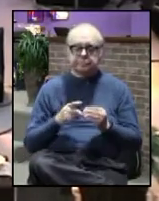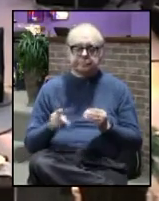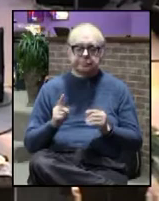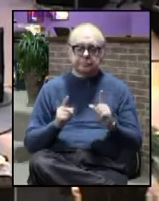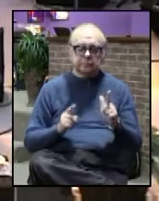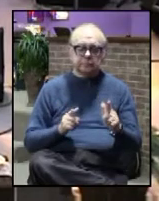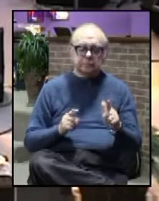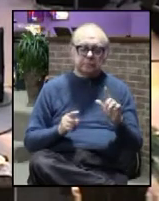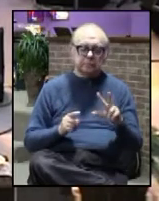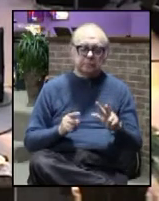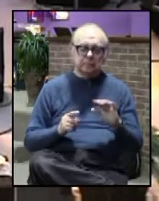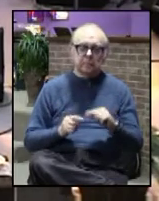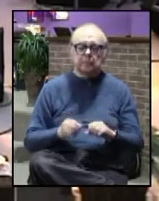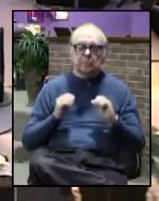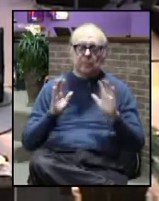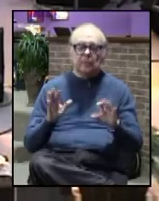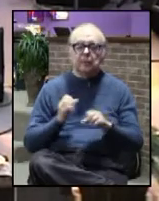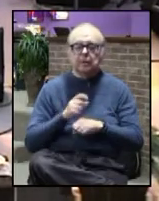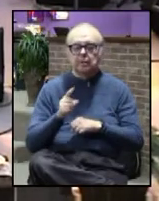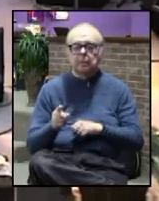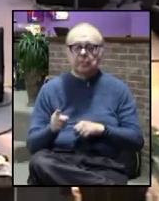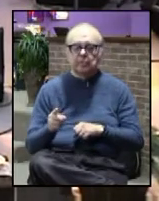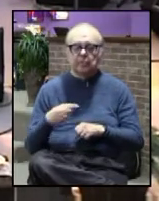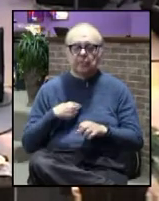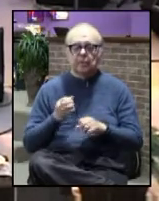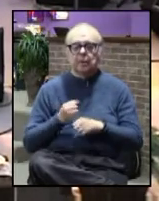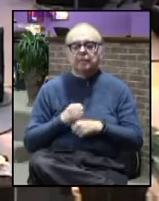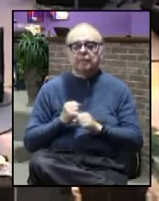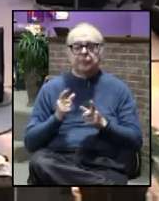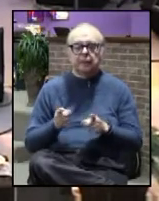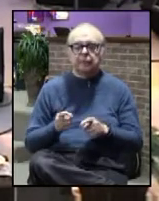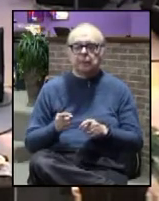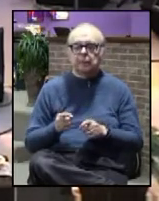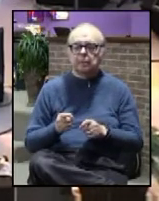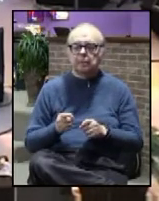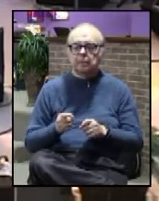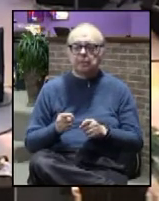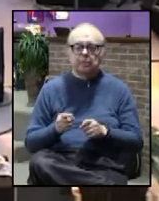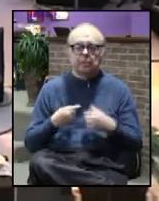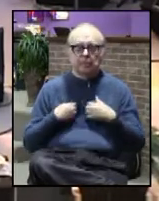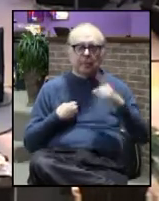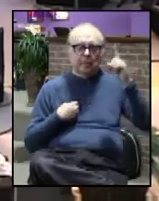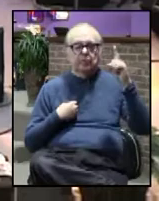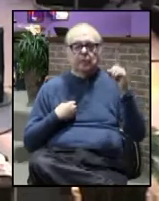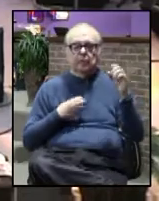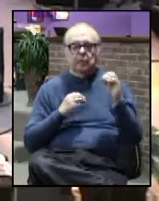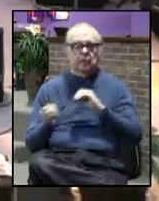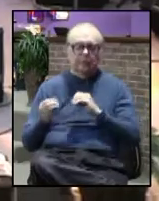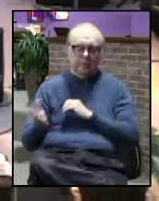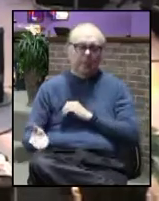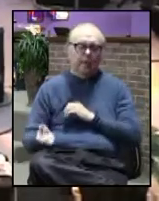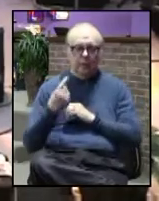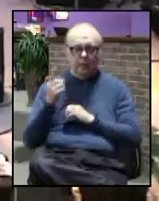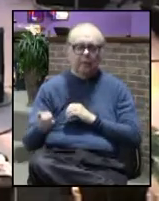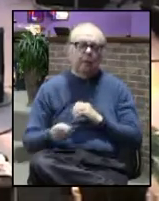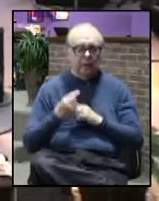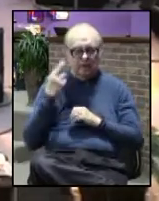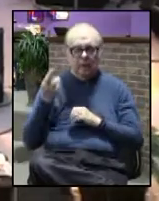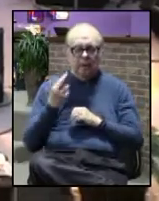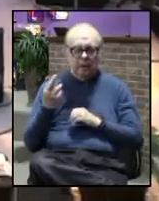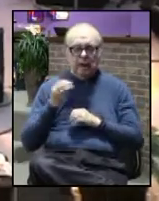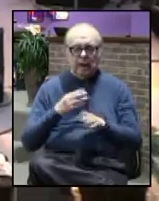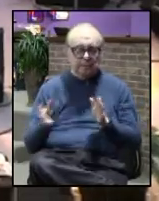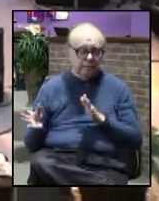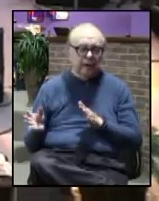139, He says, I have wonderfully made you. I have shaped you. I have put you here for a purpose and